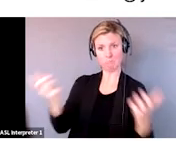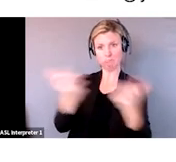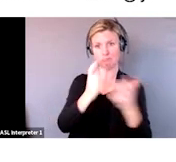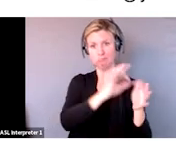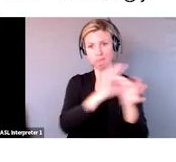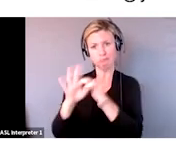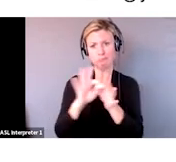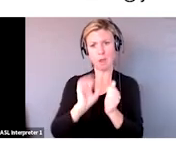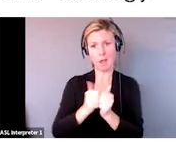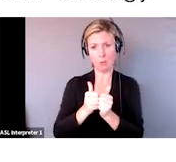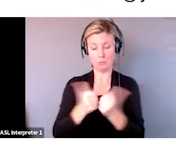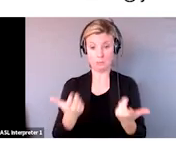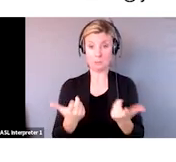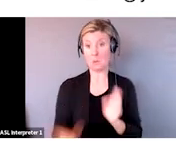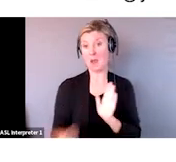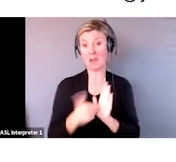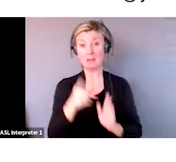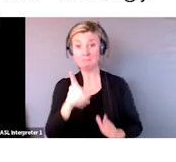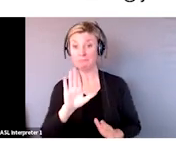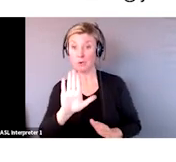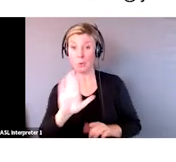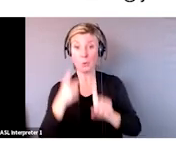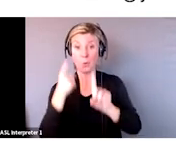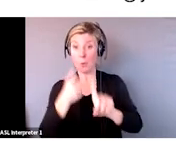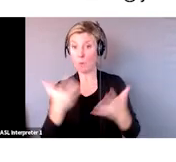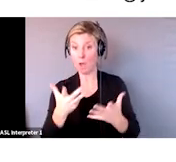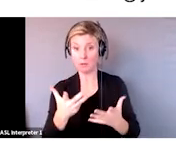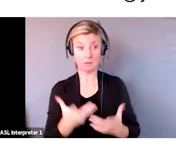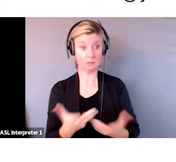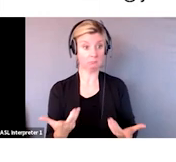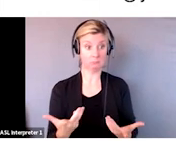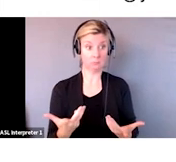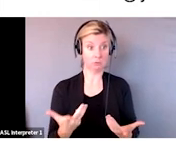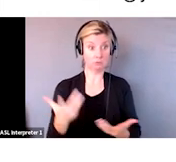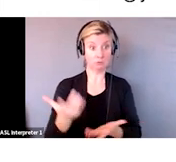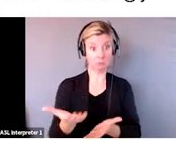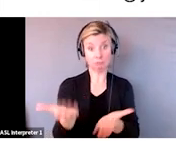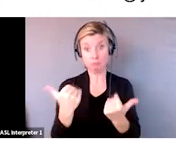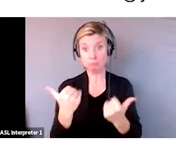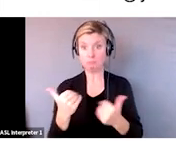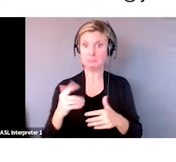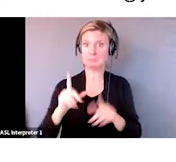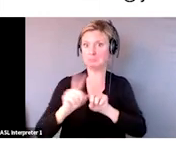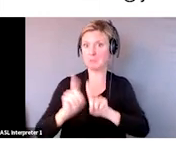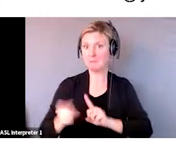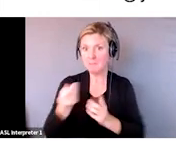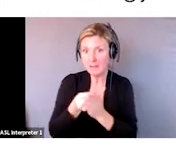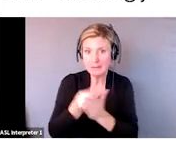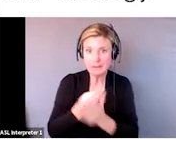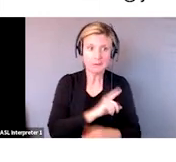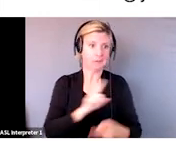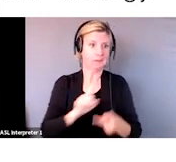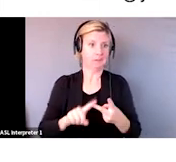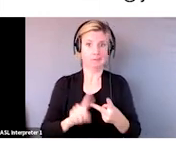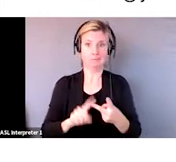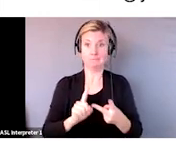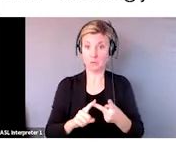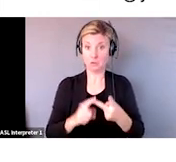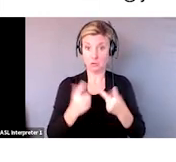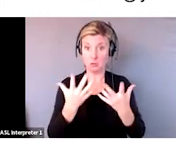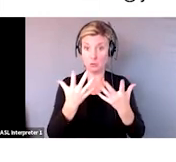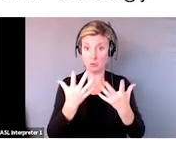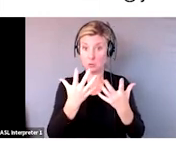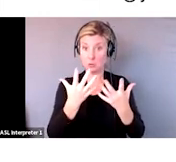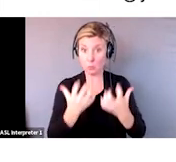to achieve? Are you trying to attract VC funding? Are you trying to bring a product to market? Are you trying to go